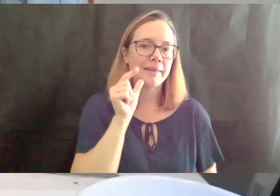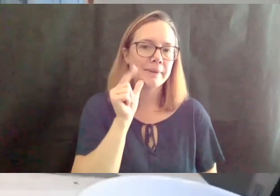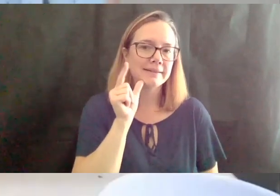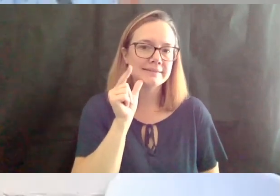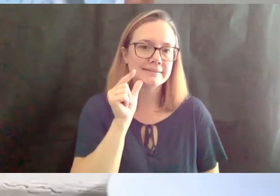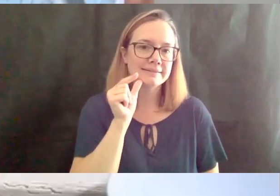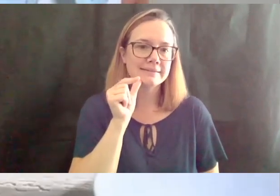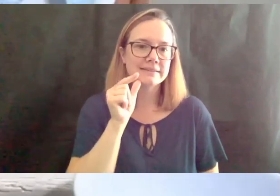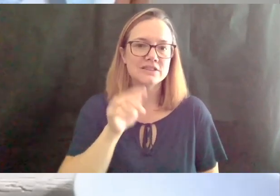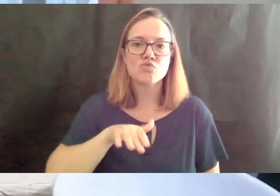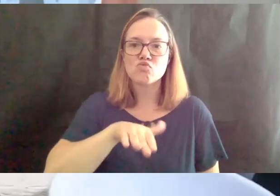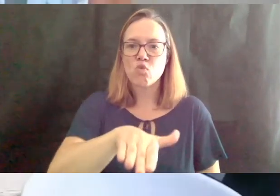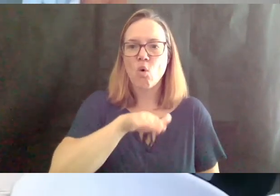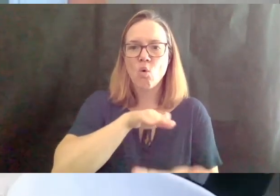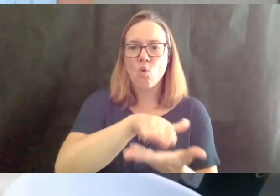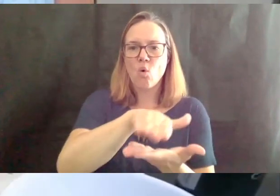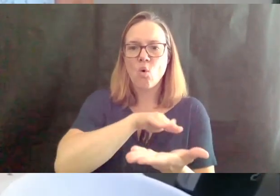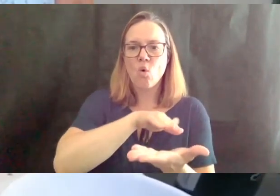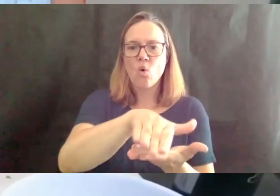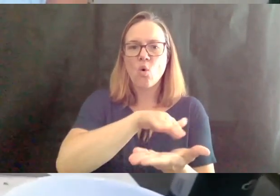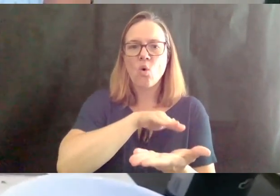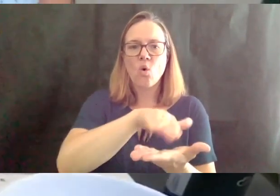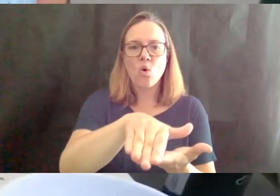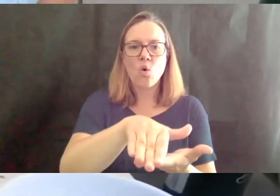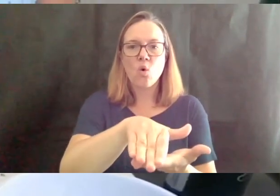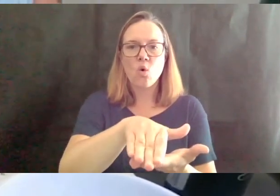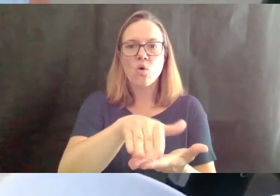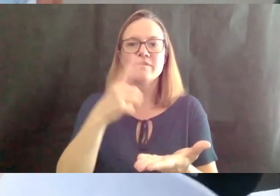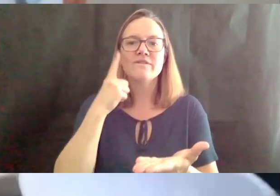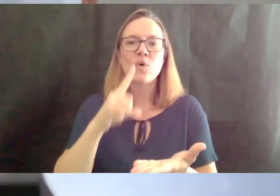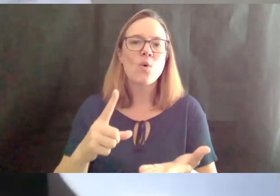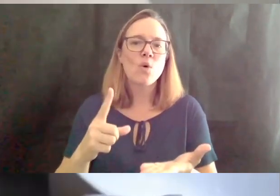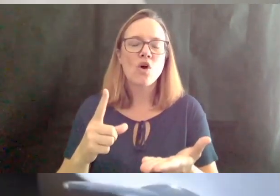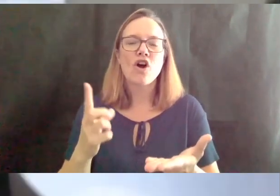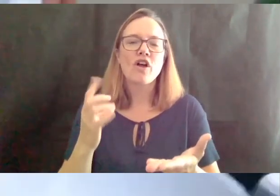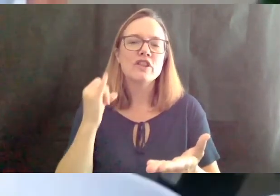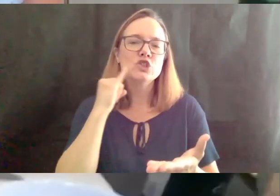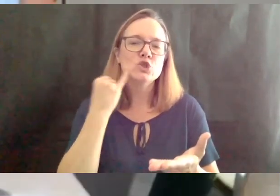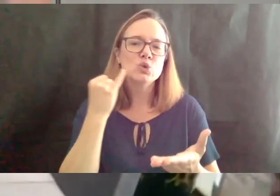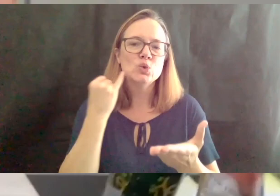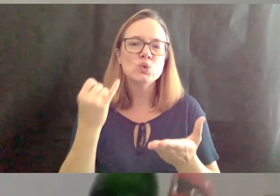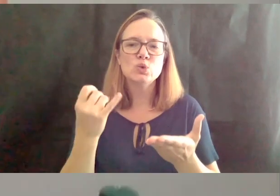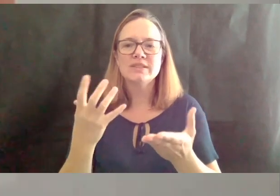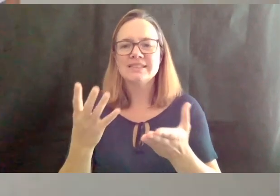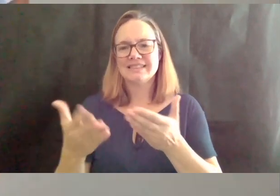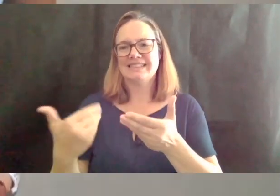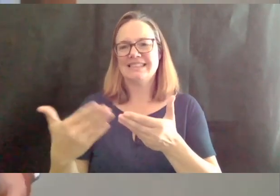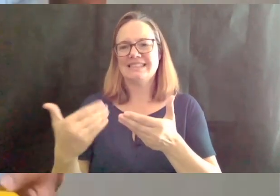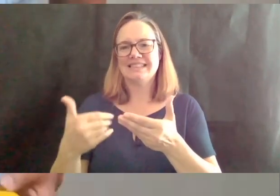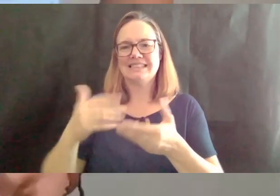I'm gonna start rolling this guy just so the juices flowing out of there a bit.